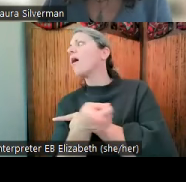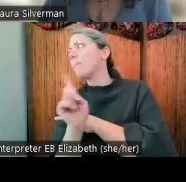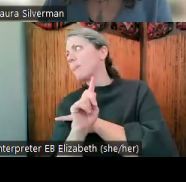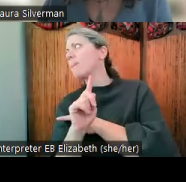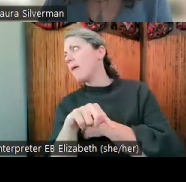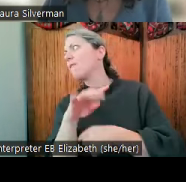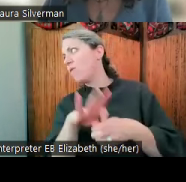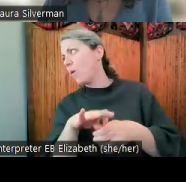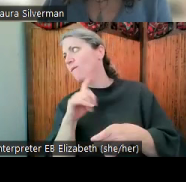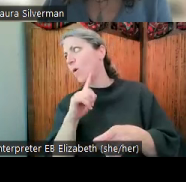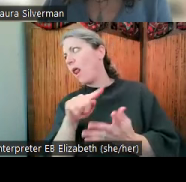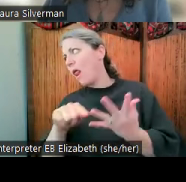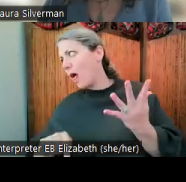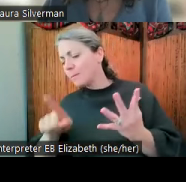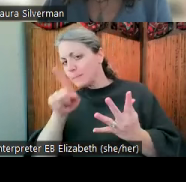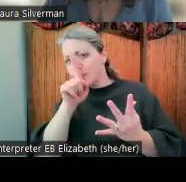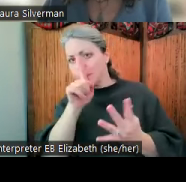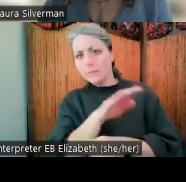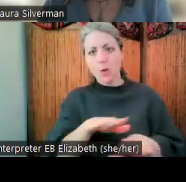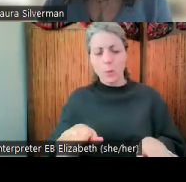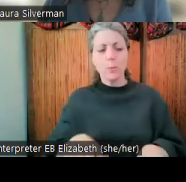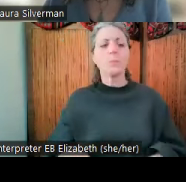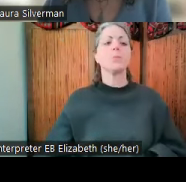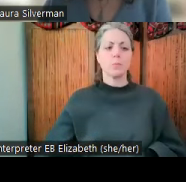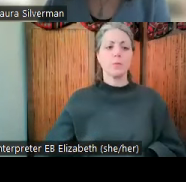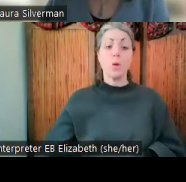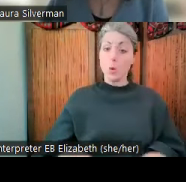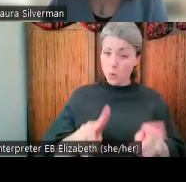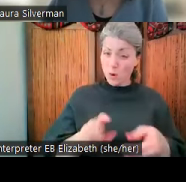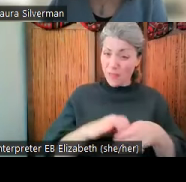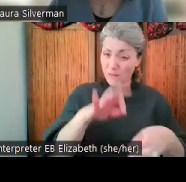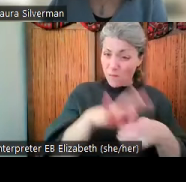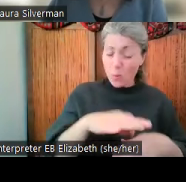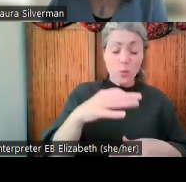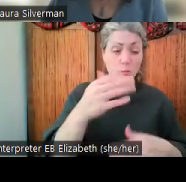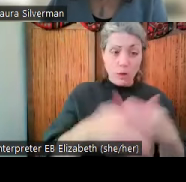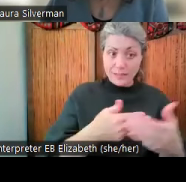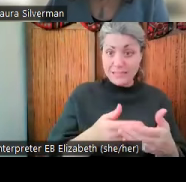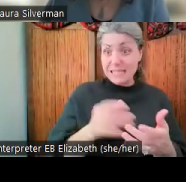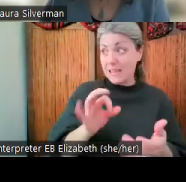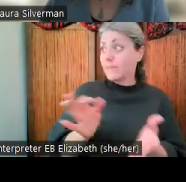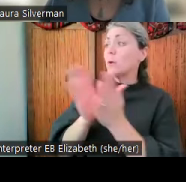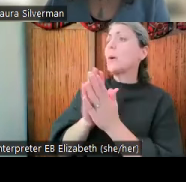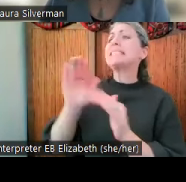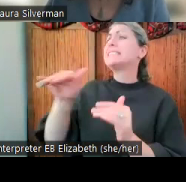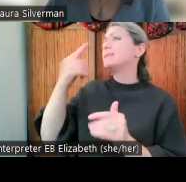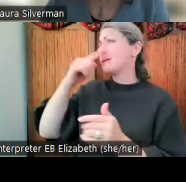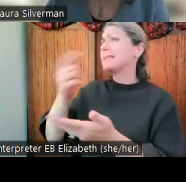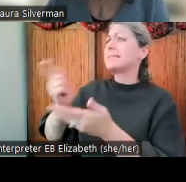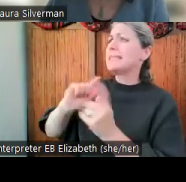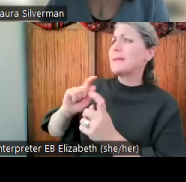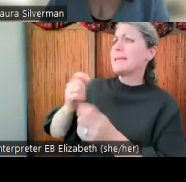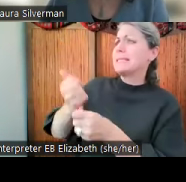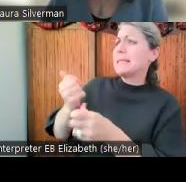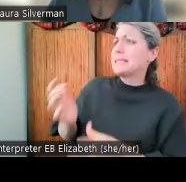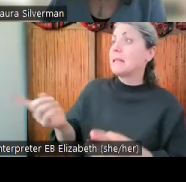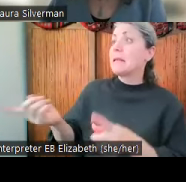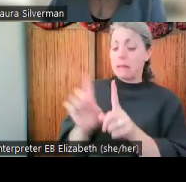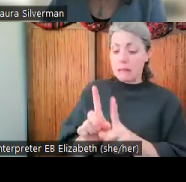during the voter process, if the assistant is requested and present, they can do things like